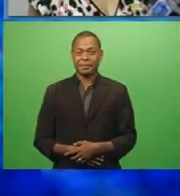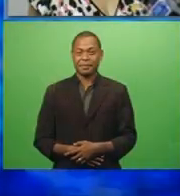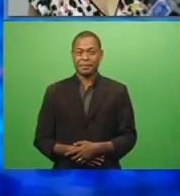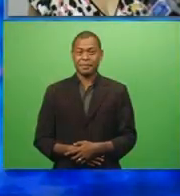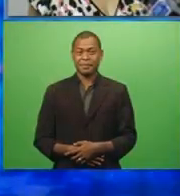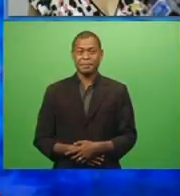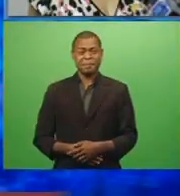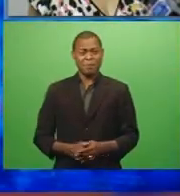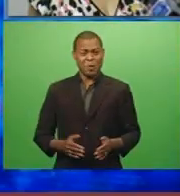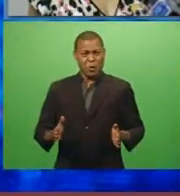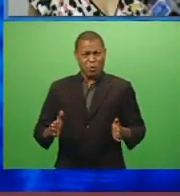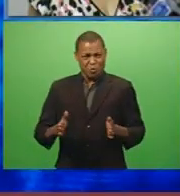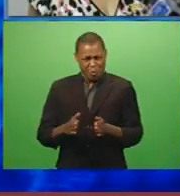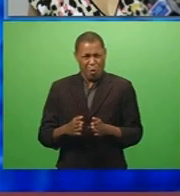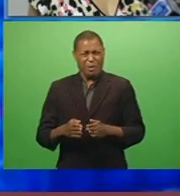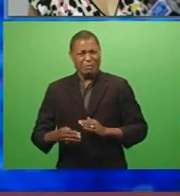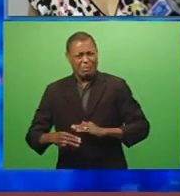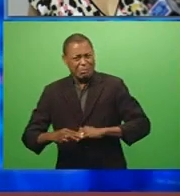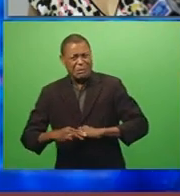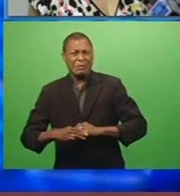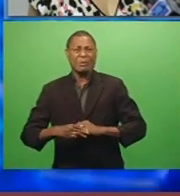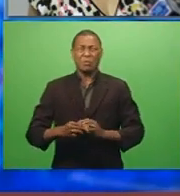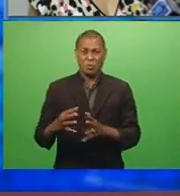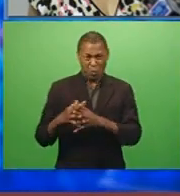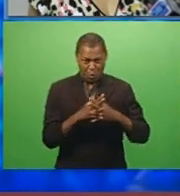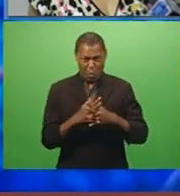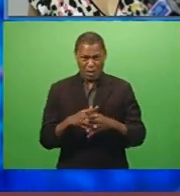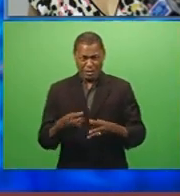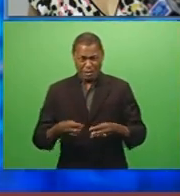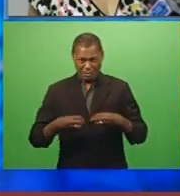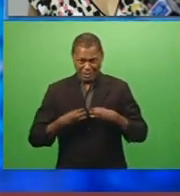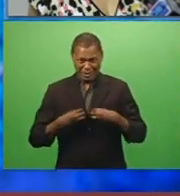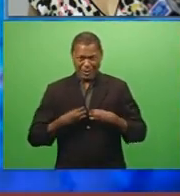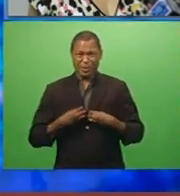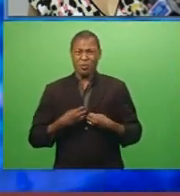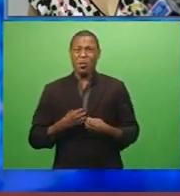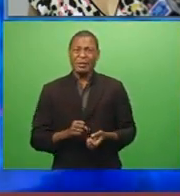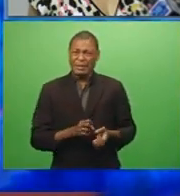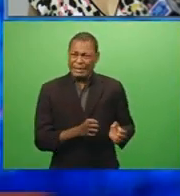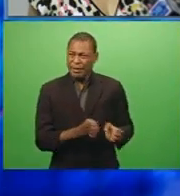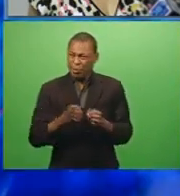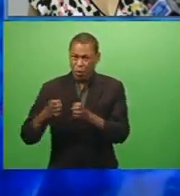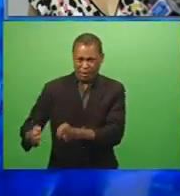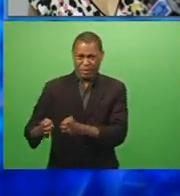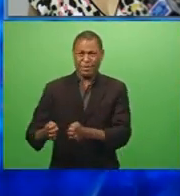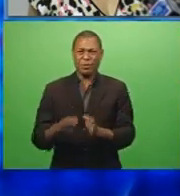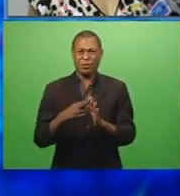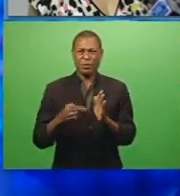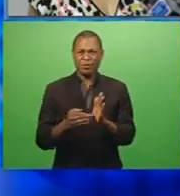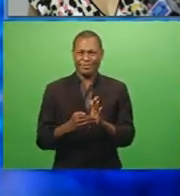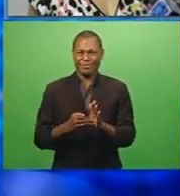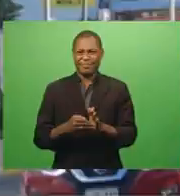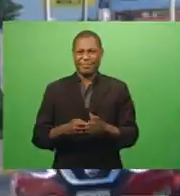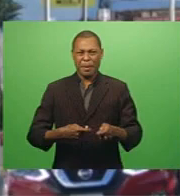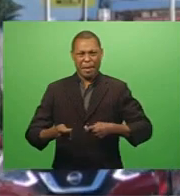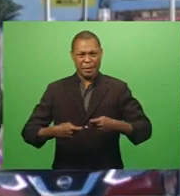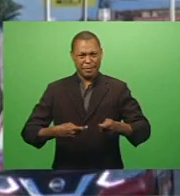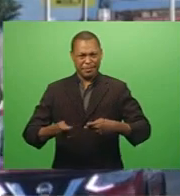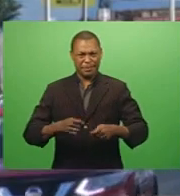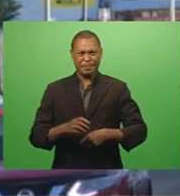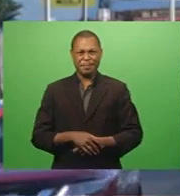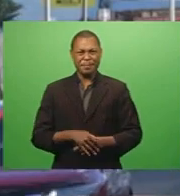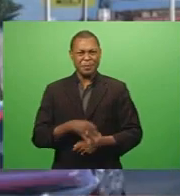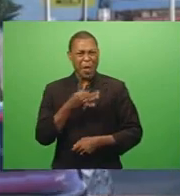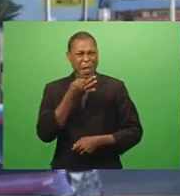Small and medium enterprises in the West may get a chance to begin exporting to the New Zealand market. A few enterprises have